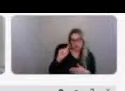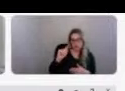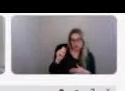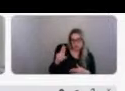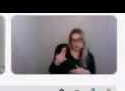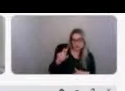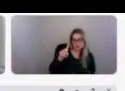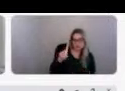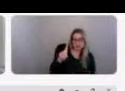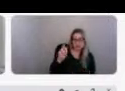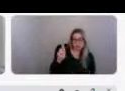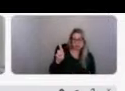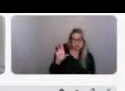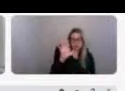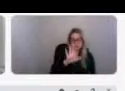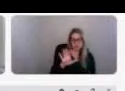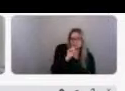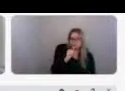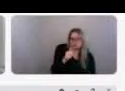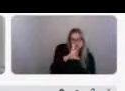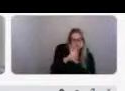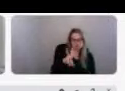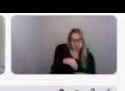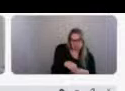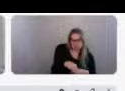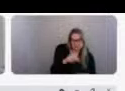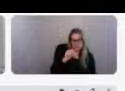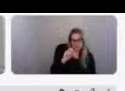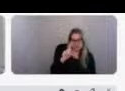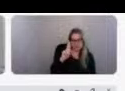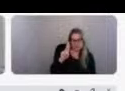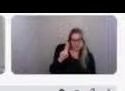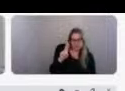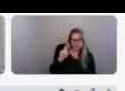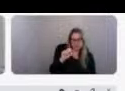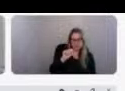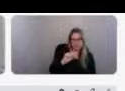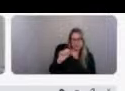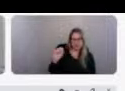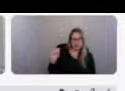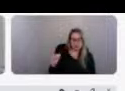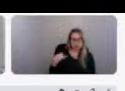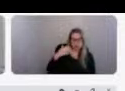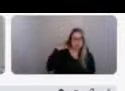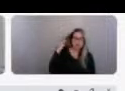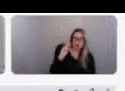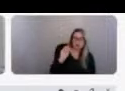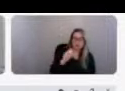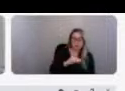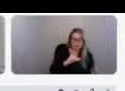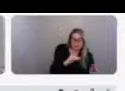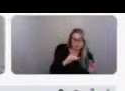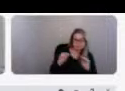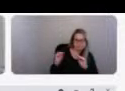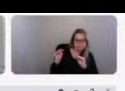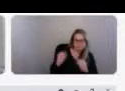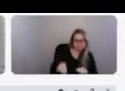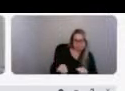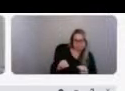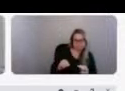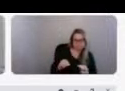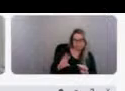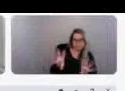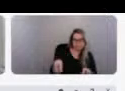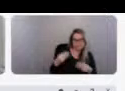ridge area and does not include the sunny slope area your map has shifted my district to the south and that presents issues for